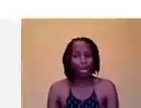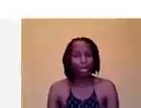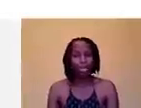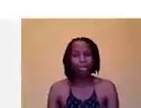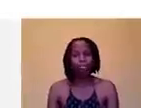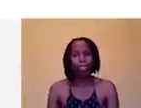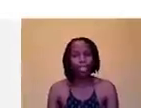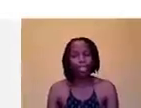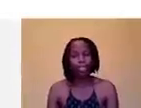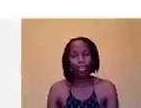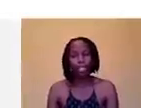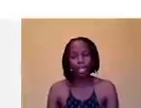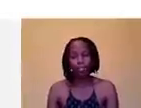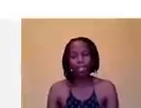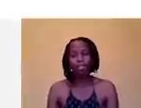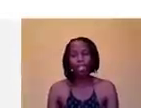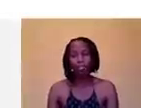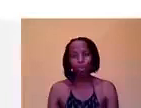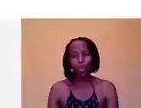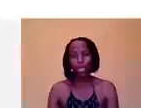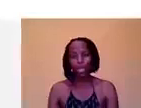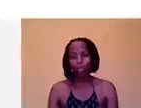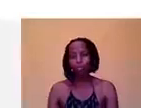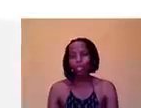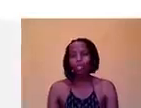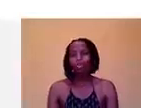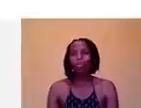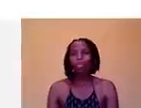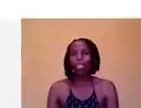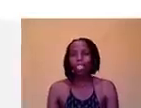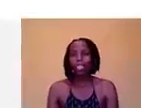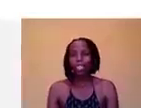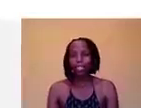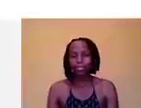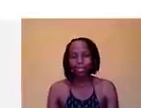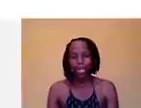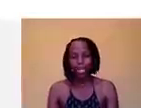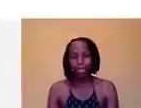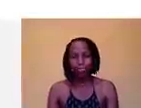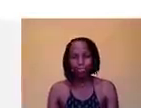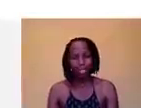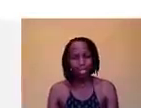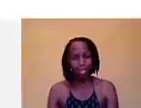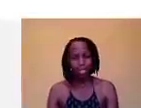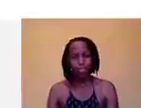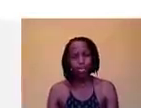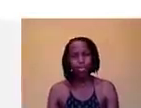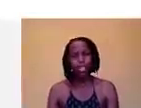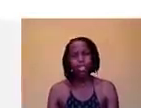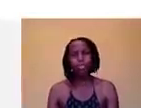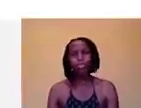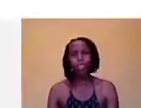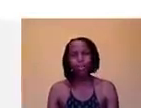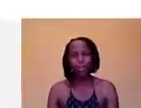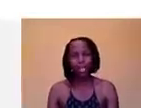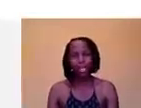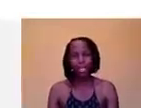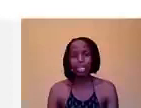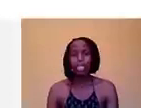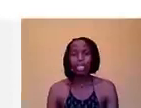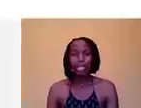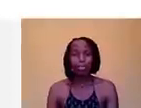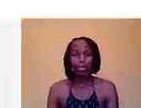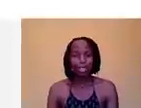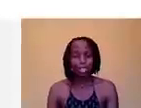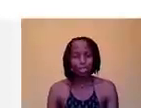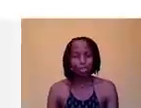be able to receive your assignment much more quicker. So please, let's give Mike an opportunity to share with